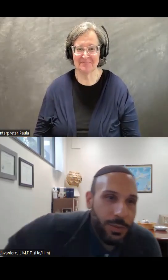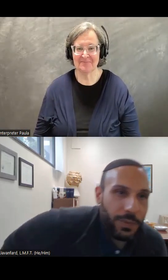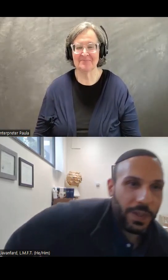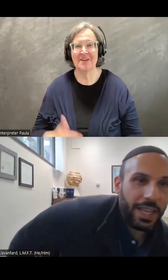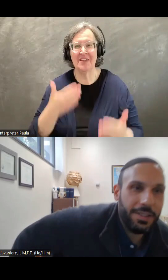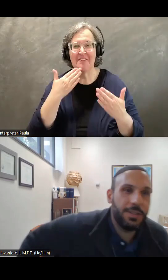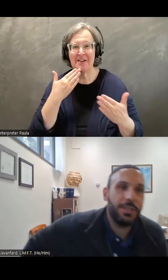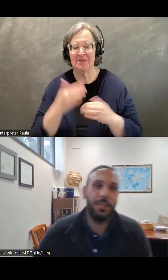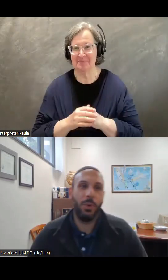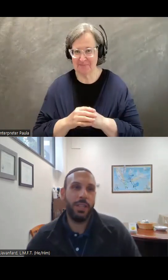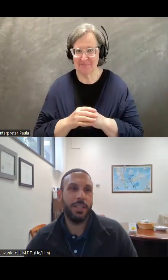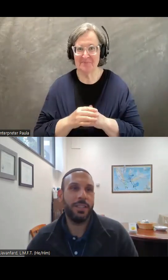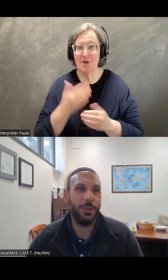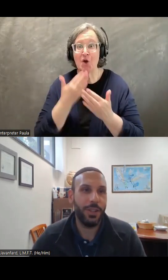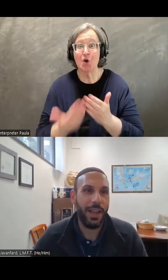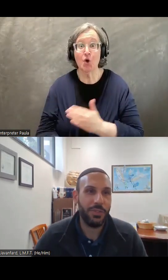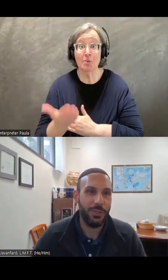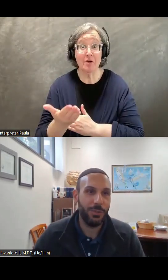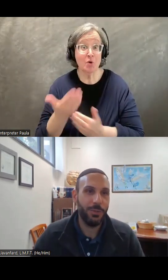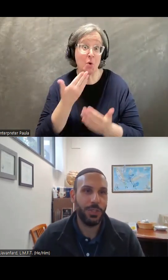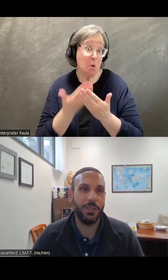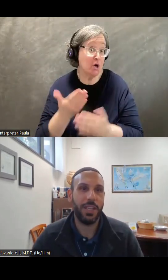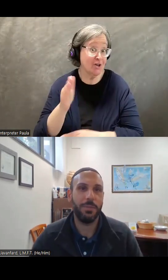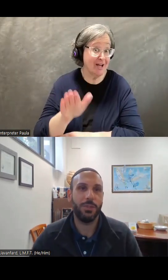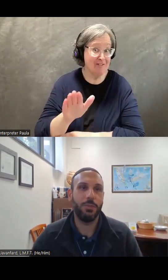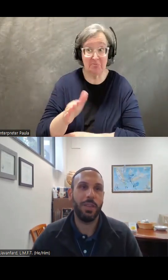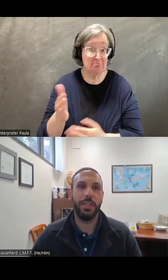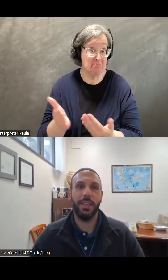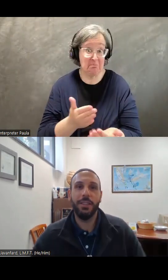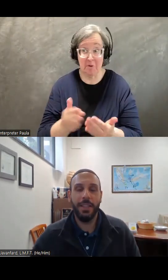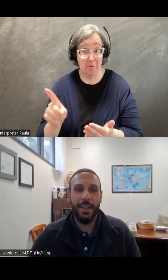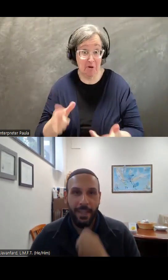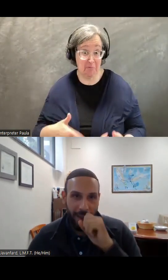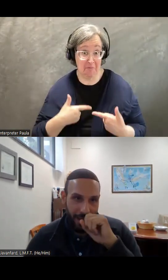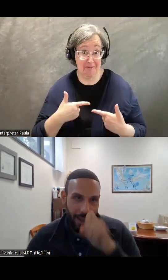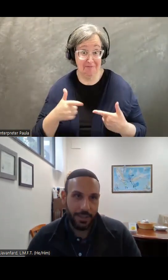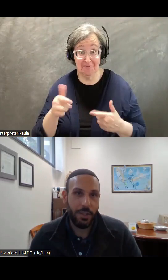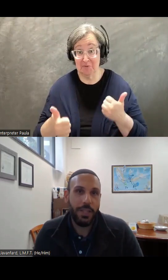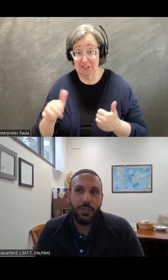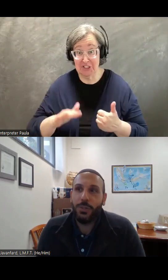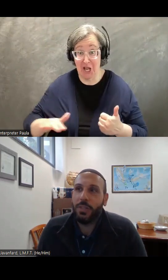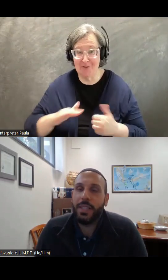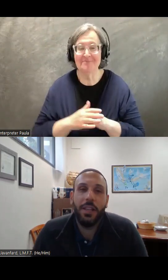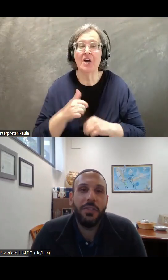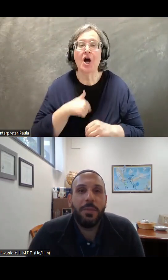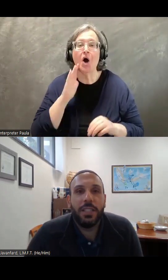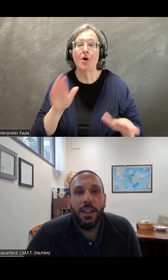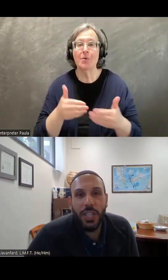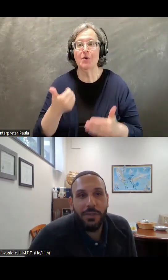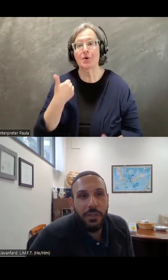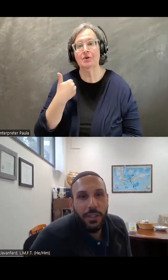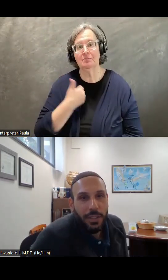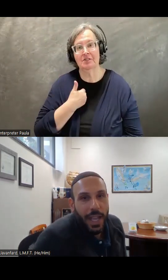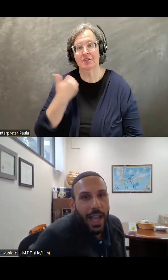Thank you, and good morning or good afternoon, whichever time zone you may be in. I'll start by introducing myself. I'm